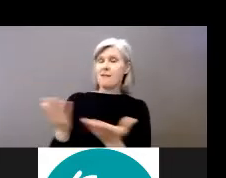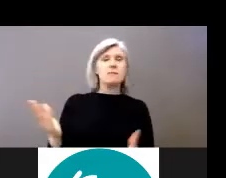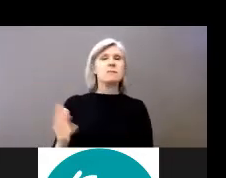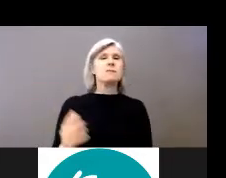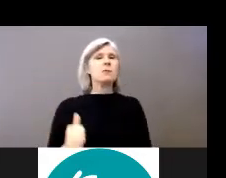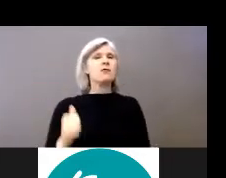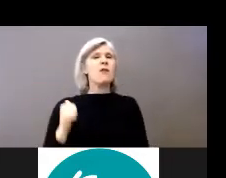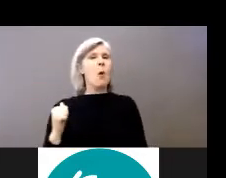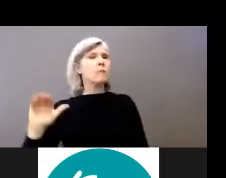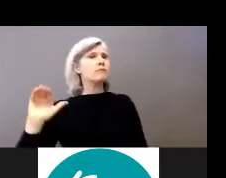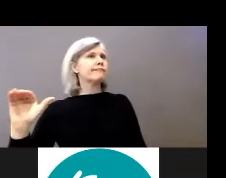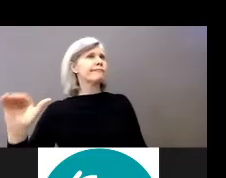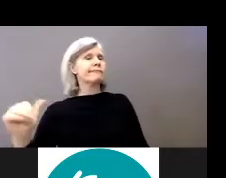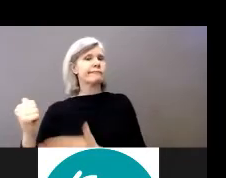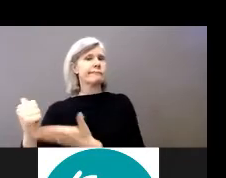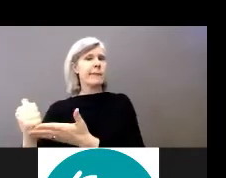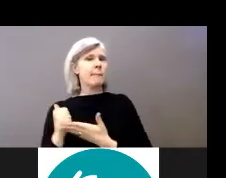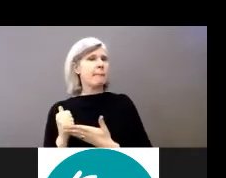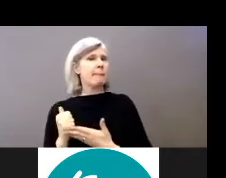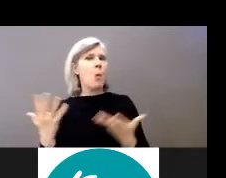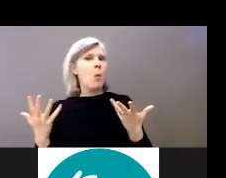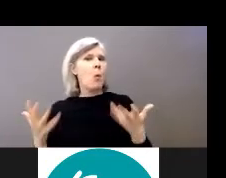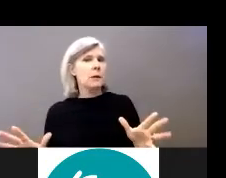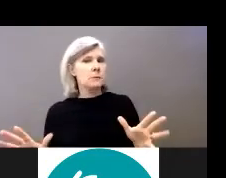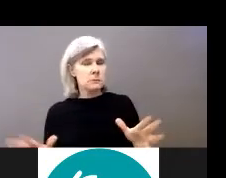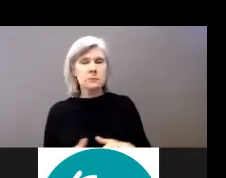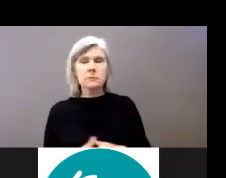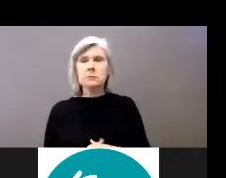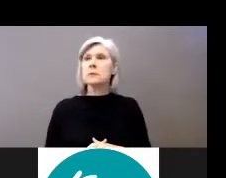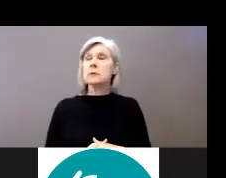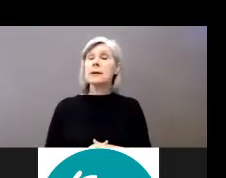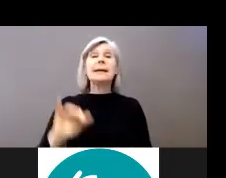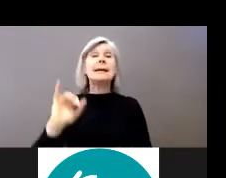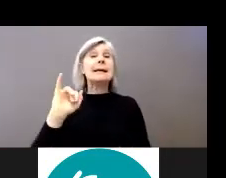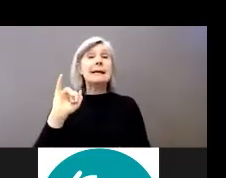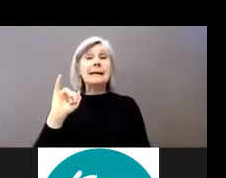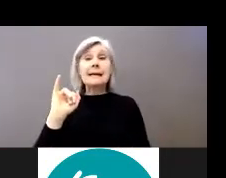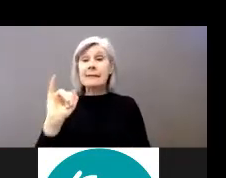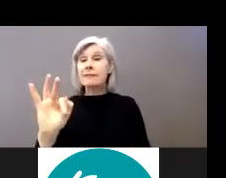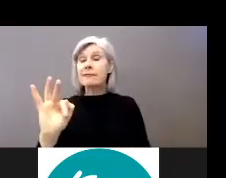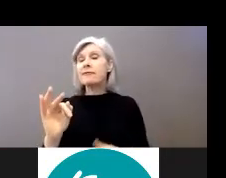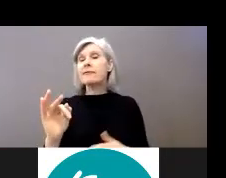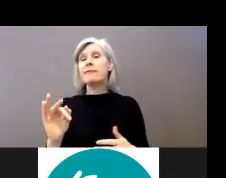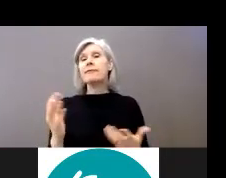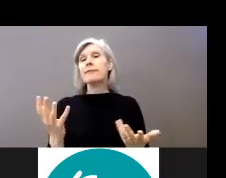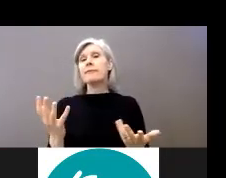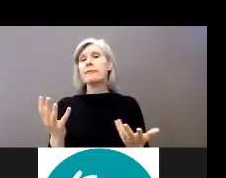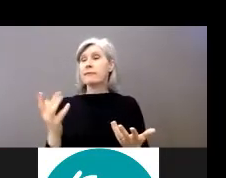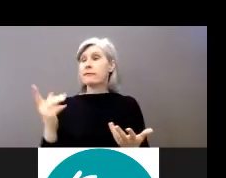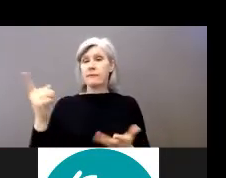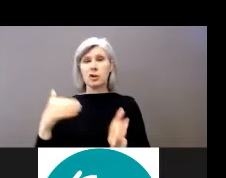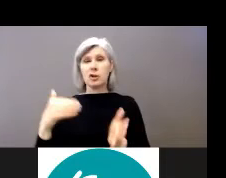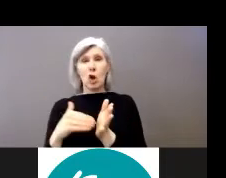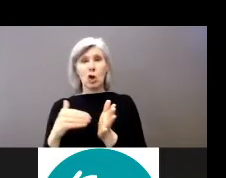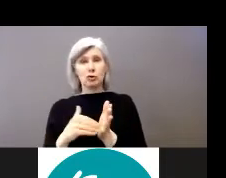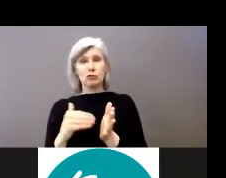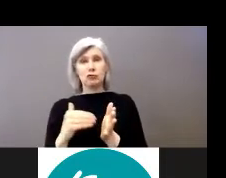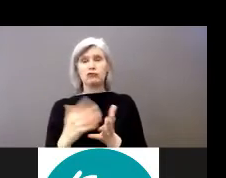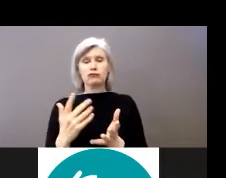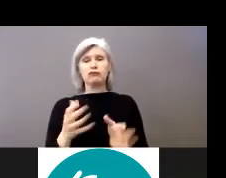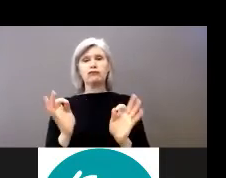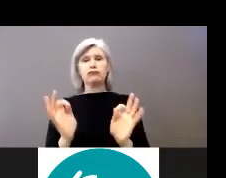treatment plan. They don't, like, I'll ask you this question. If you're given a 10-day course of antibiotics, how many of you take